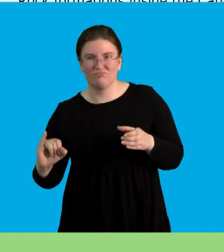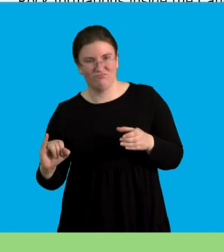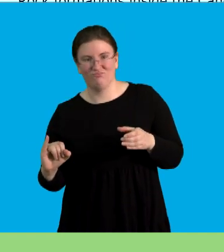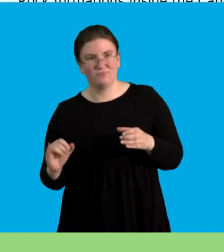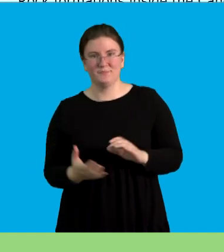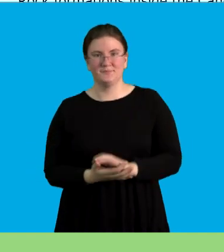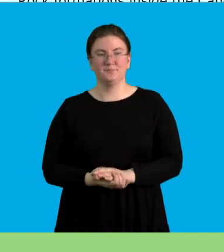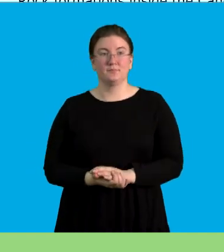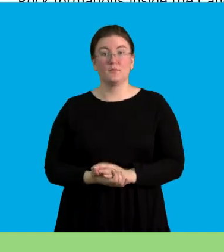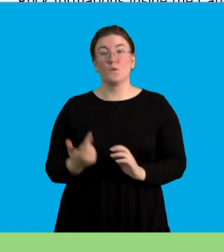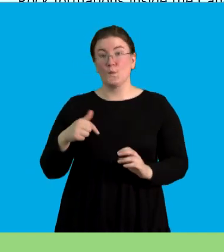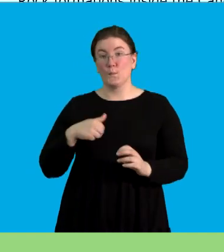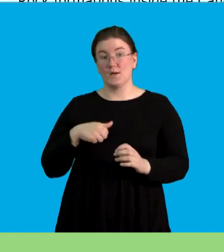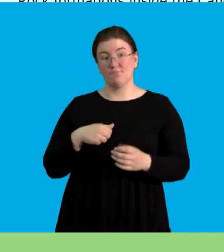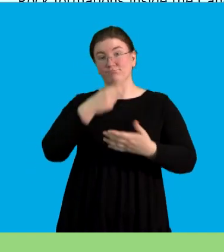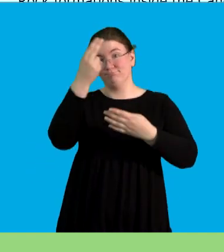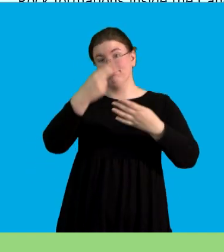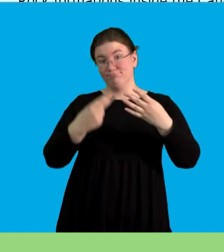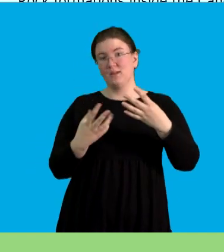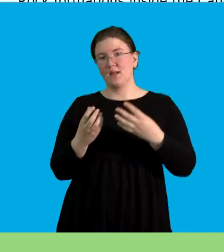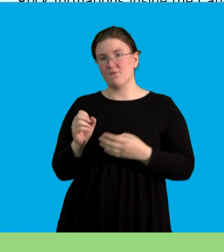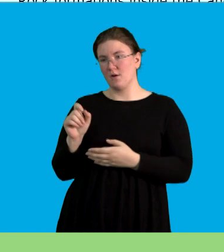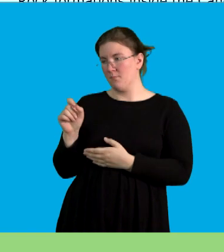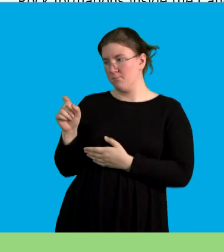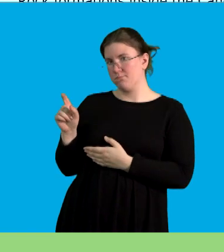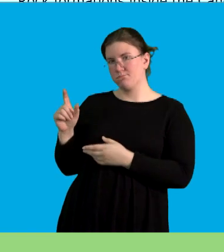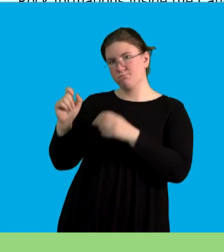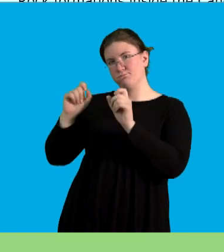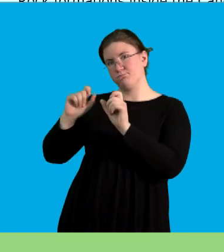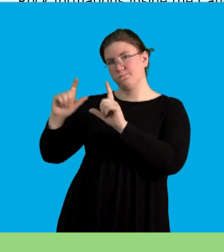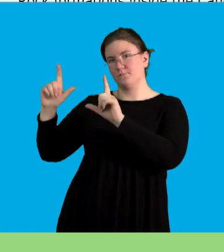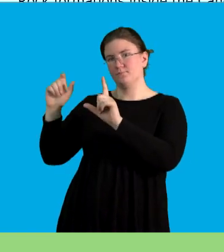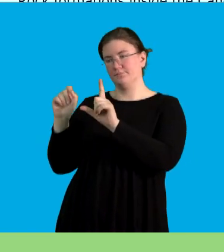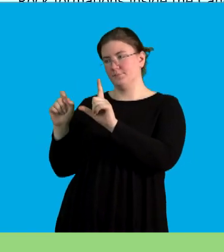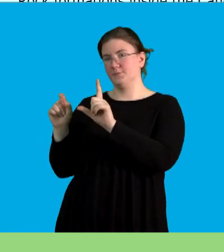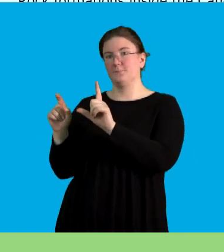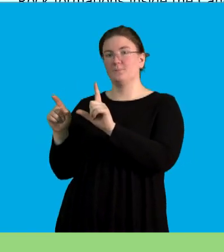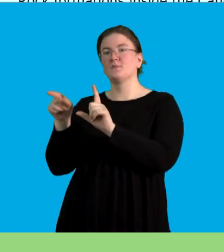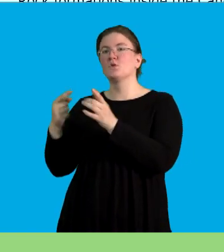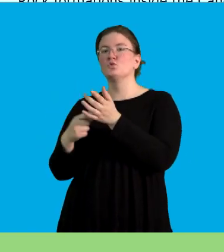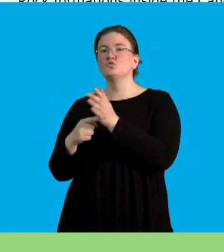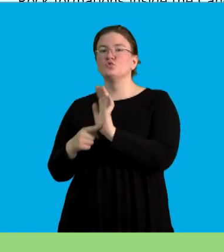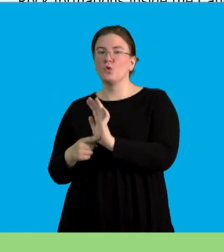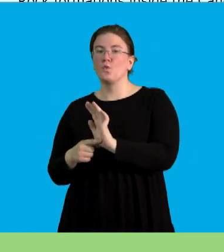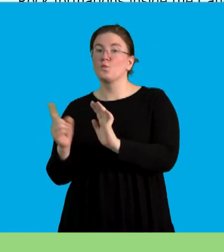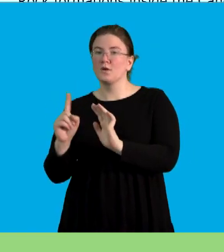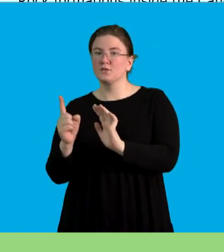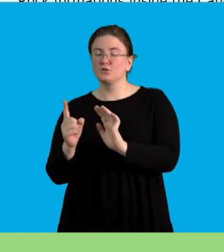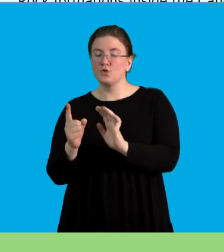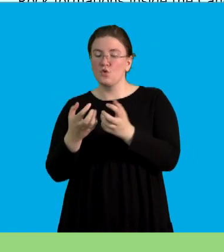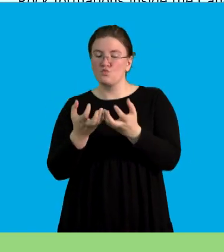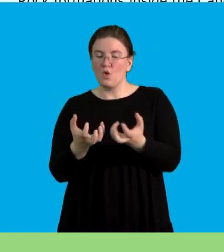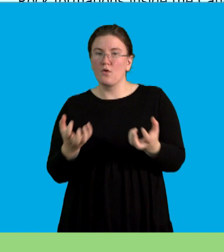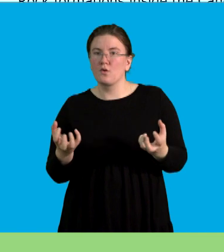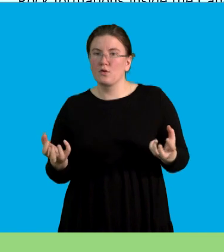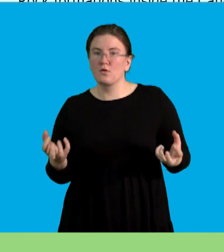So alongside here, we have a diagram showing rock formations inside the Kango Caves